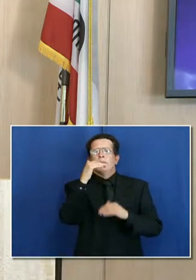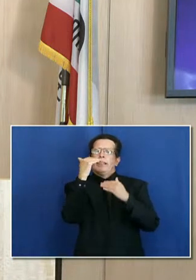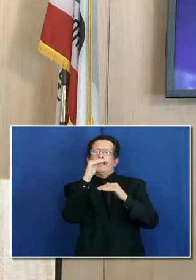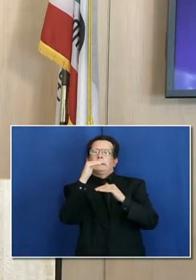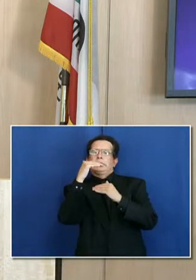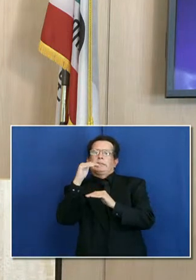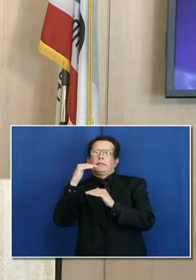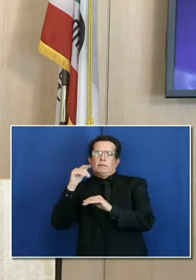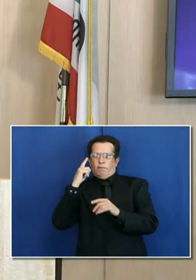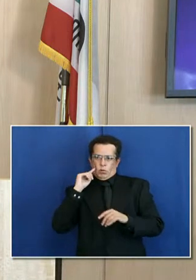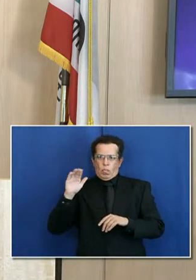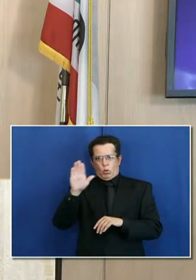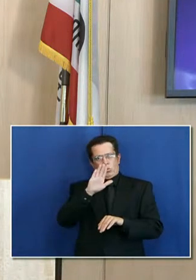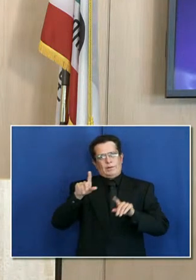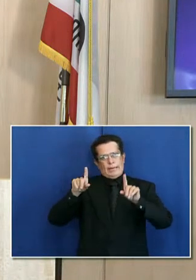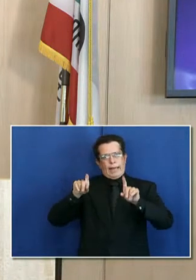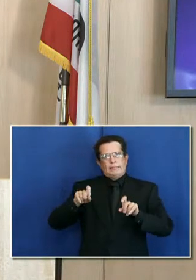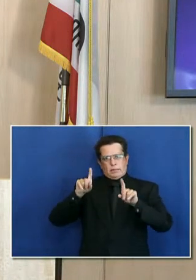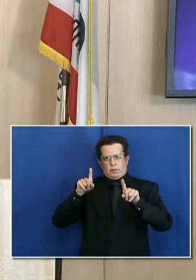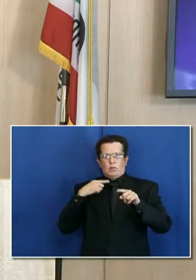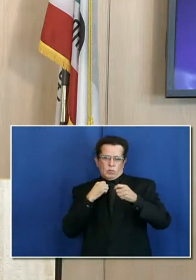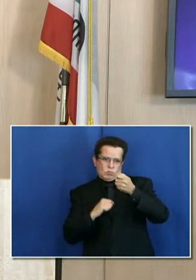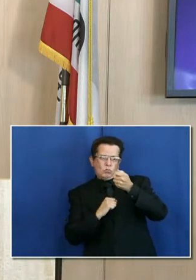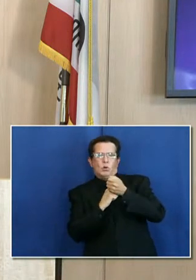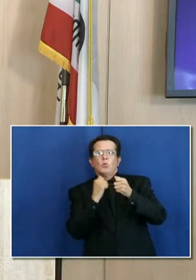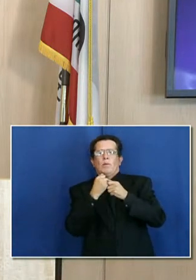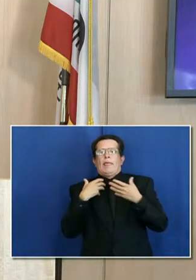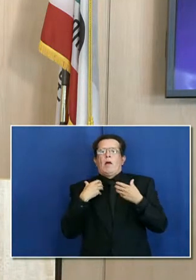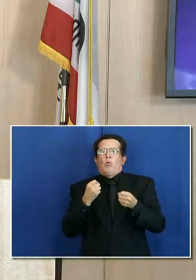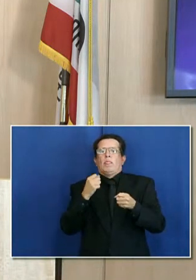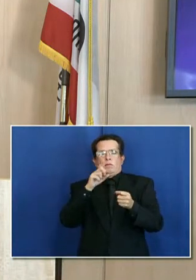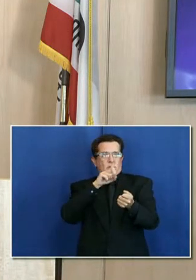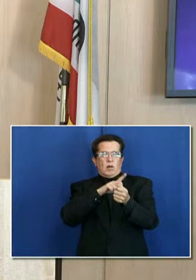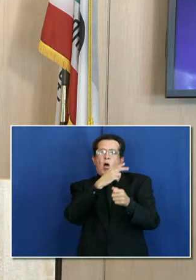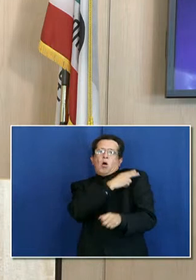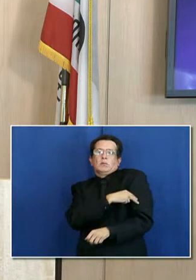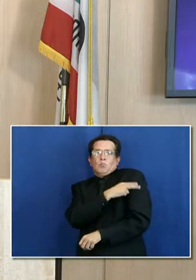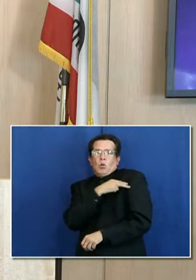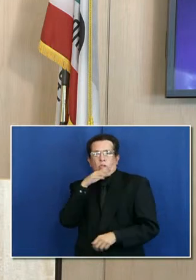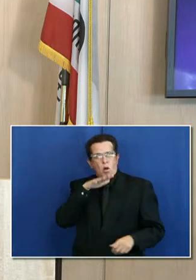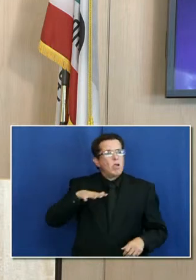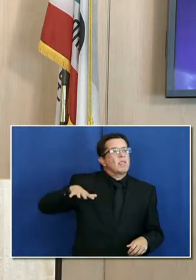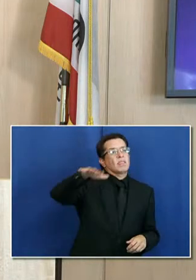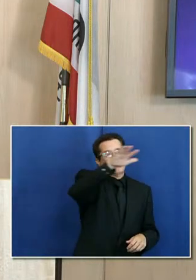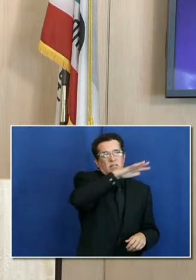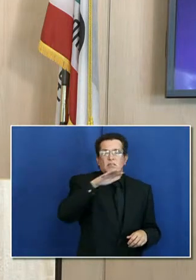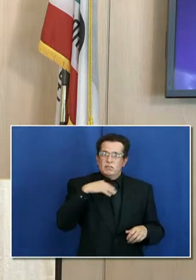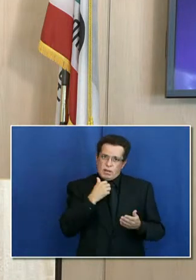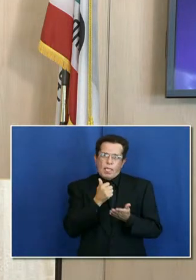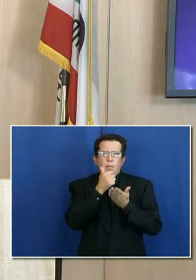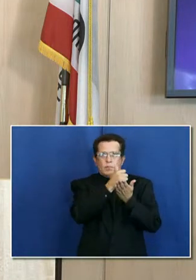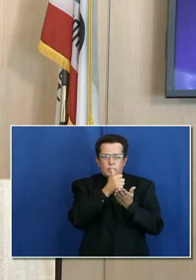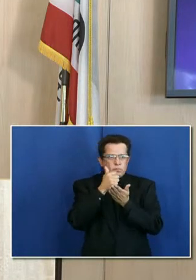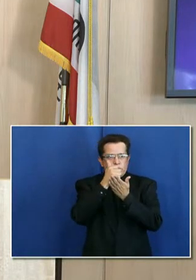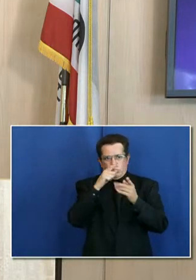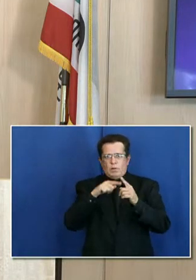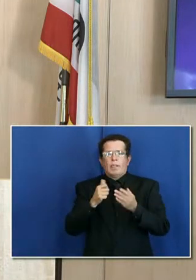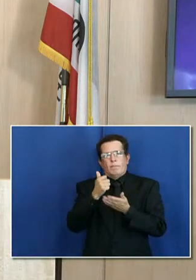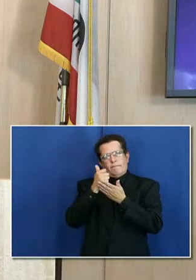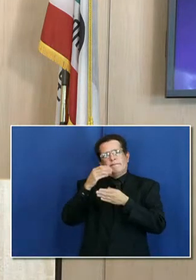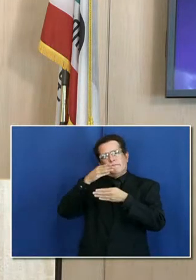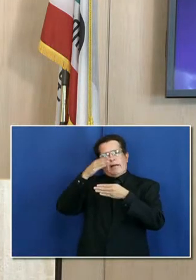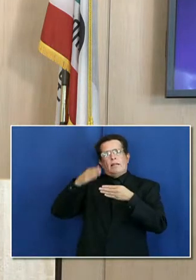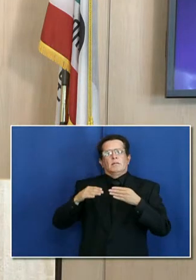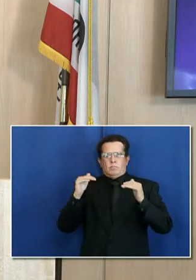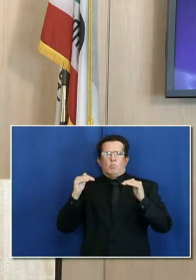testing, supplies, or capacity, we worked with our healthcare partners throughout the region to finalize our local